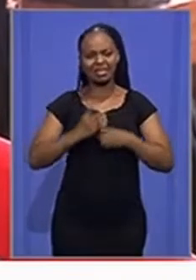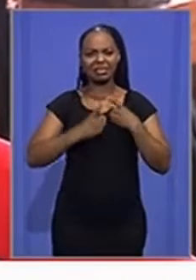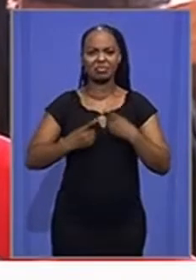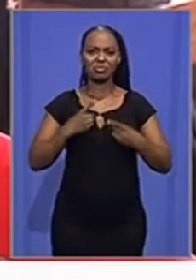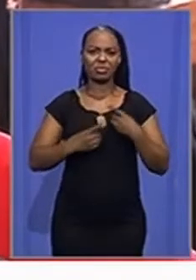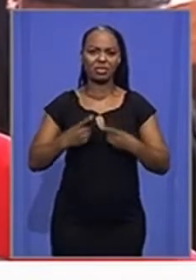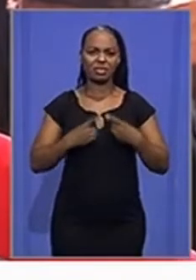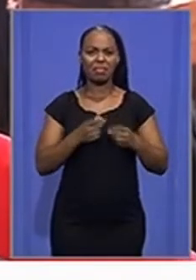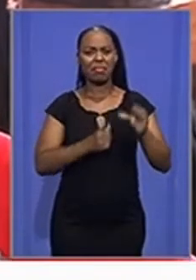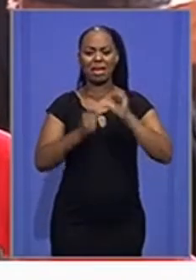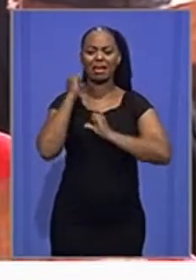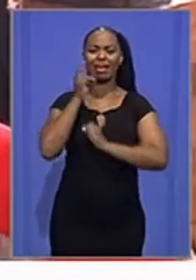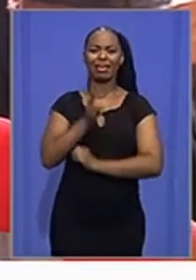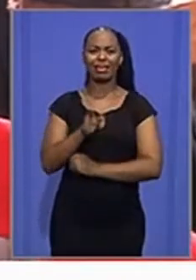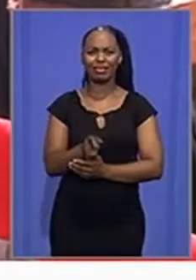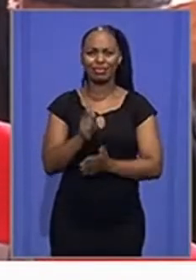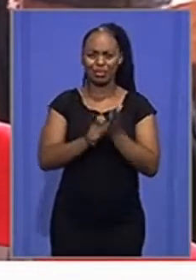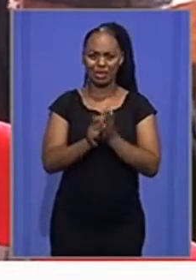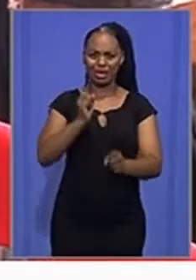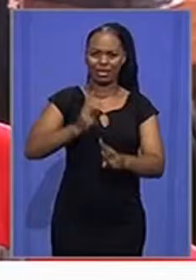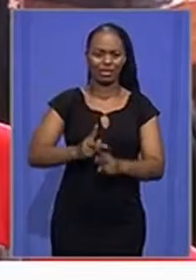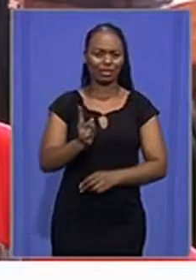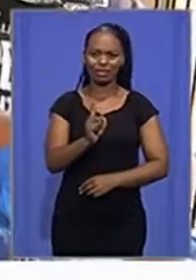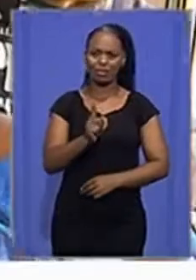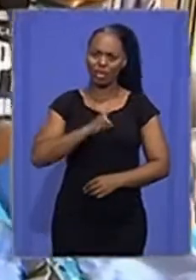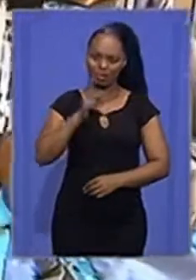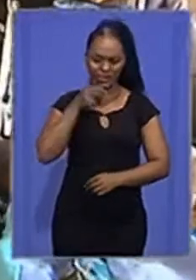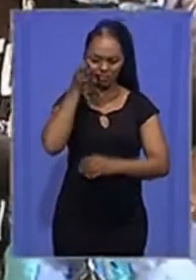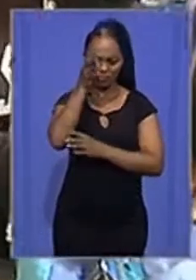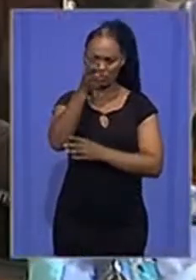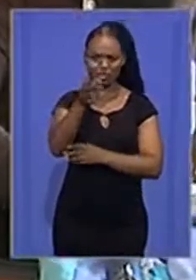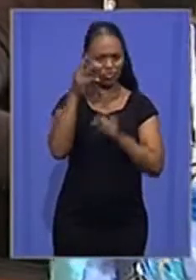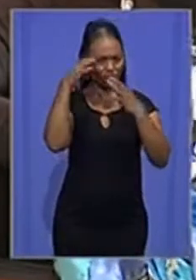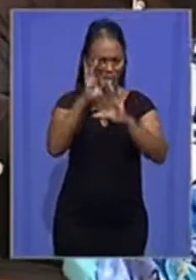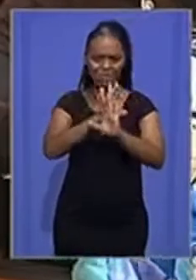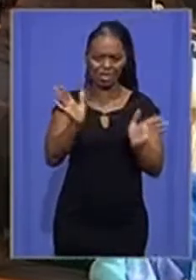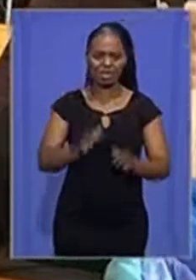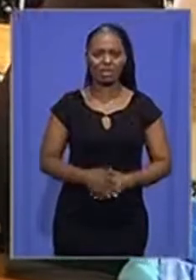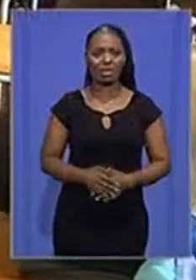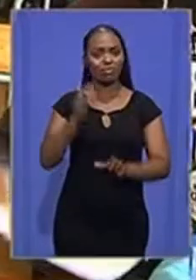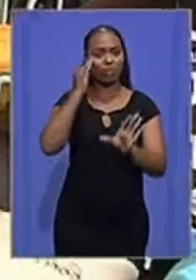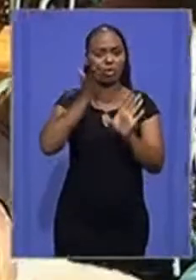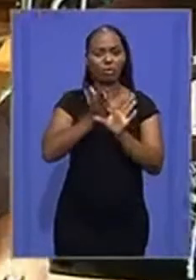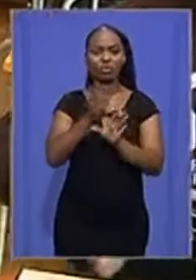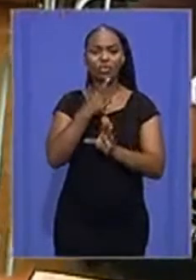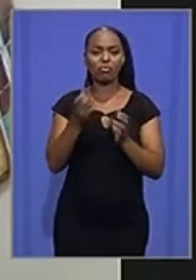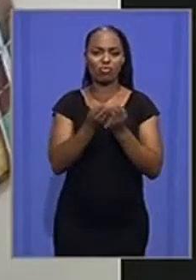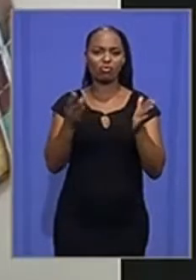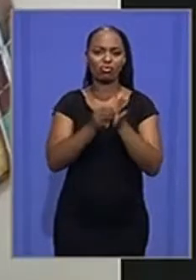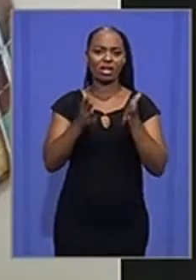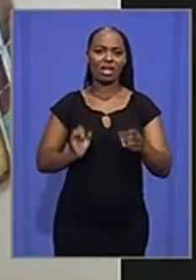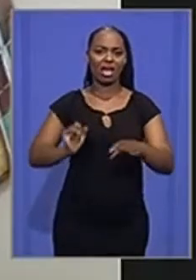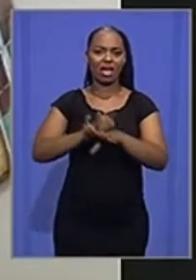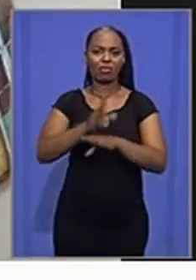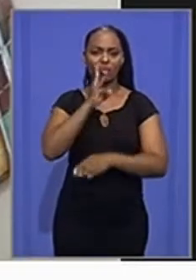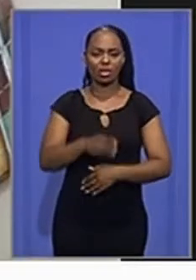nngwe hape e boima hobane o se shebile ho tswella pele akere. Ditsebi tša monagano di re ke ba bantši ba batle go amega. The